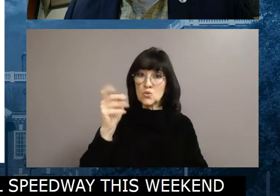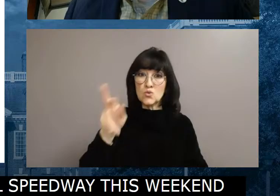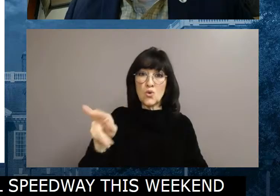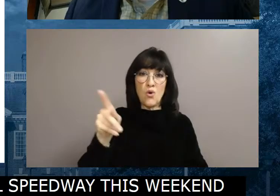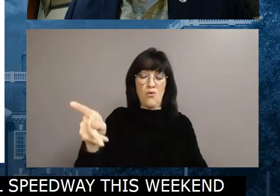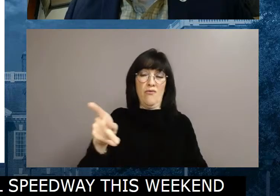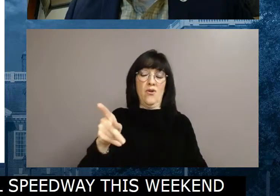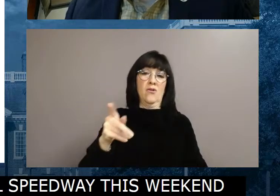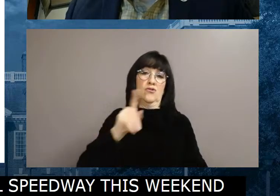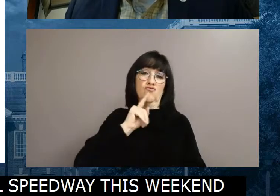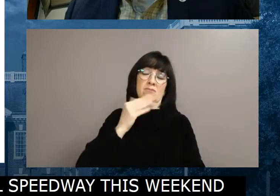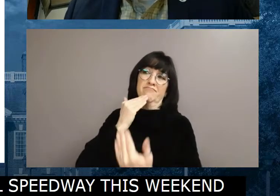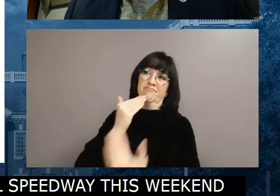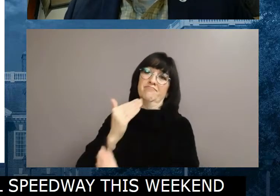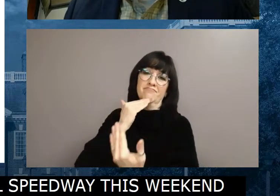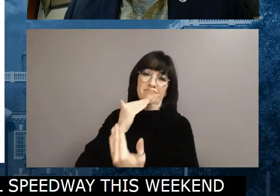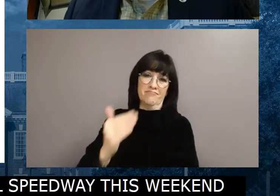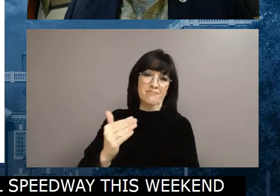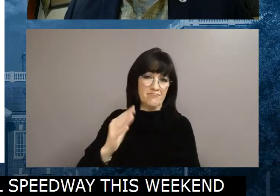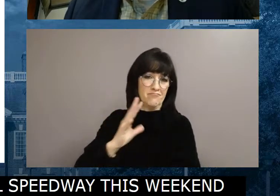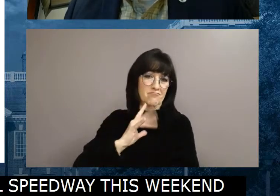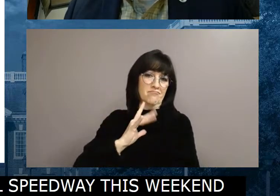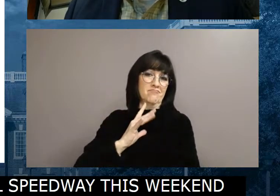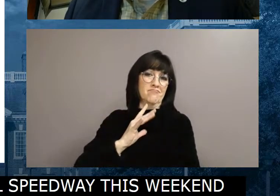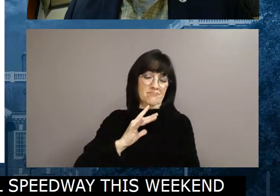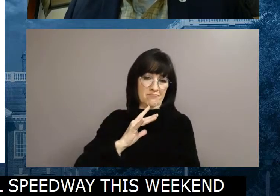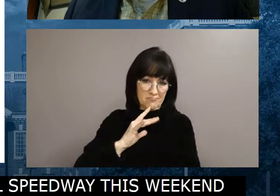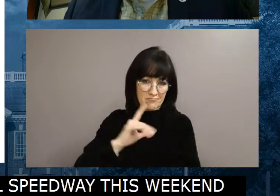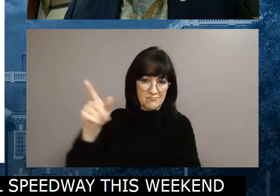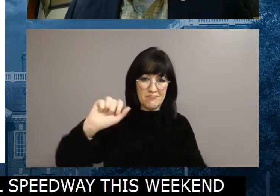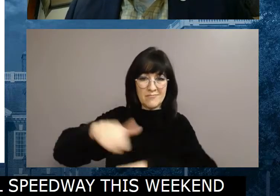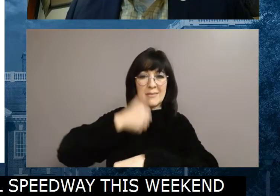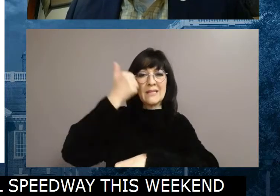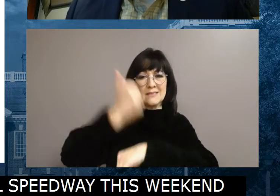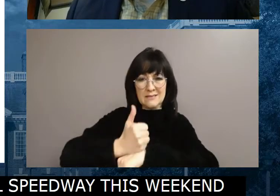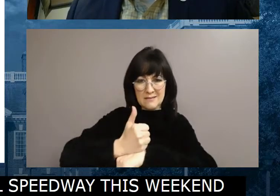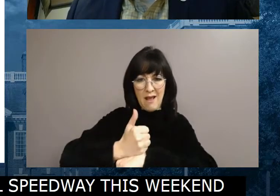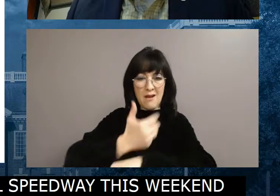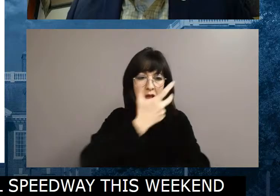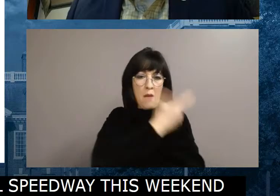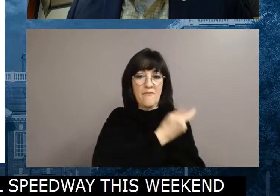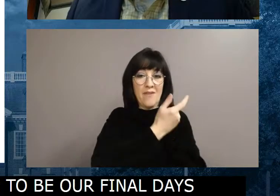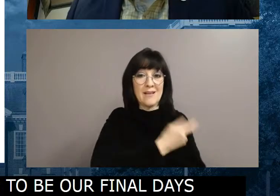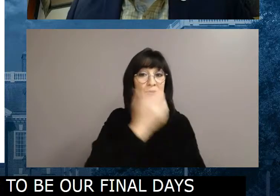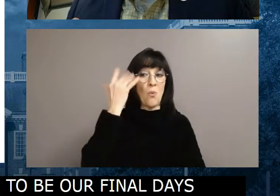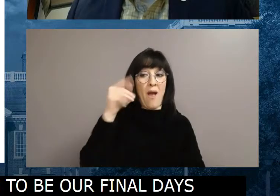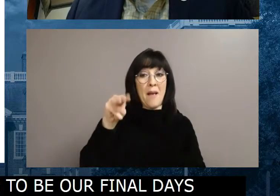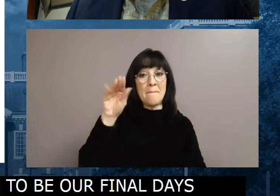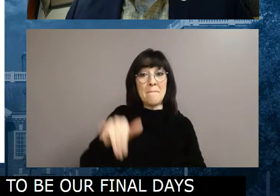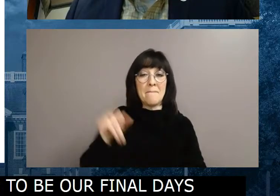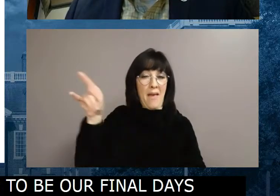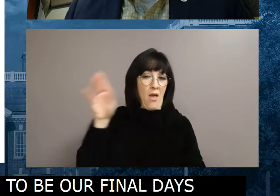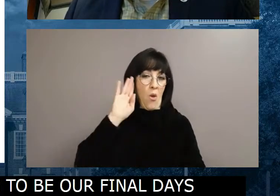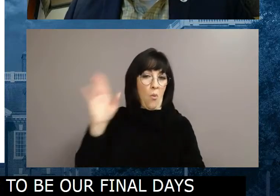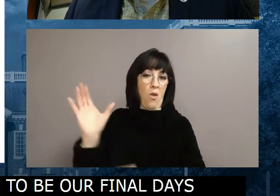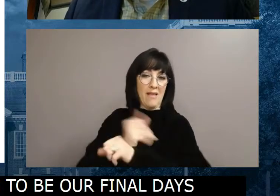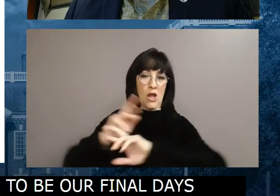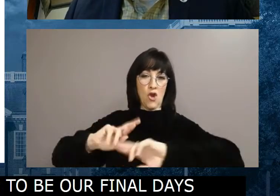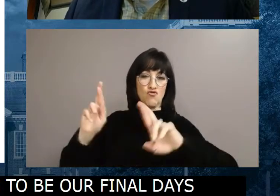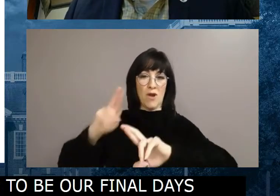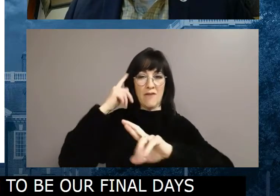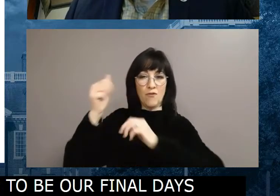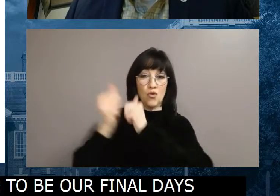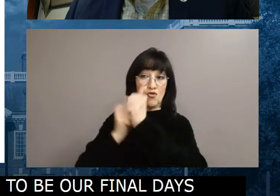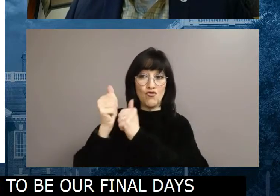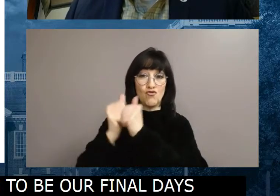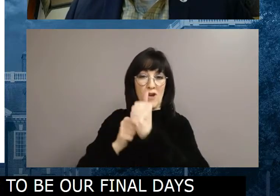go right up to the build out of when they'll be getting ready for the races. So this weekend, we'll be doing about 8,000 second